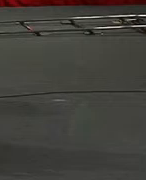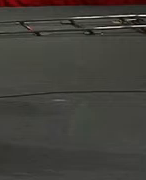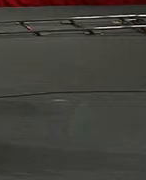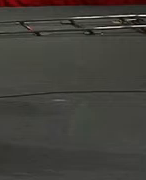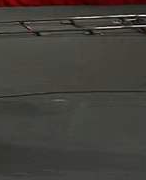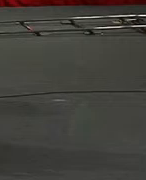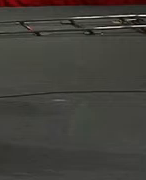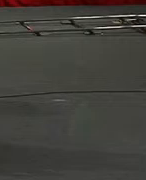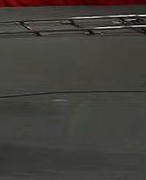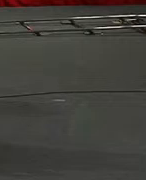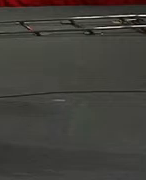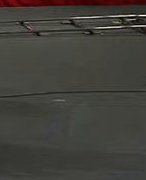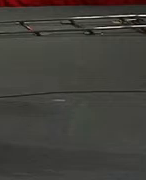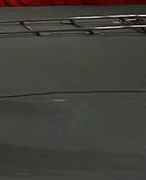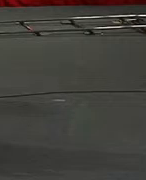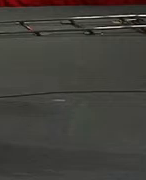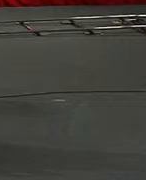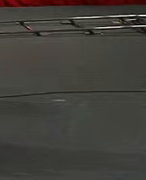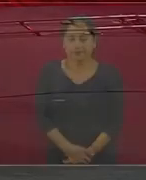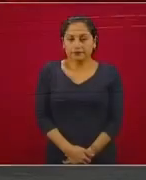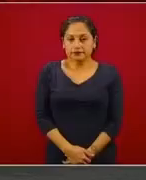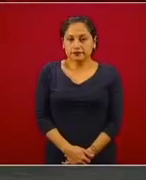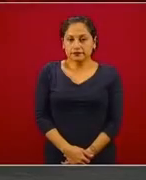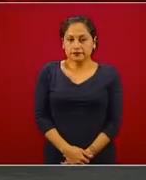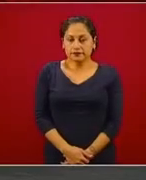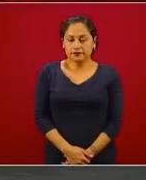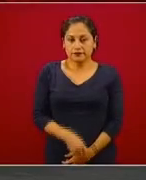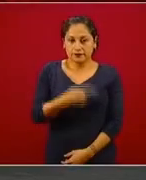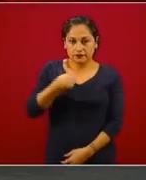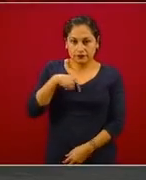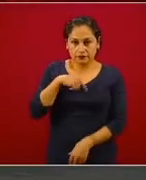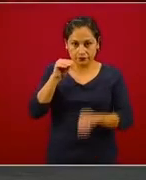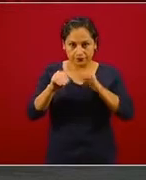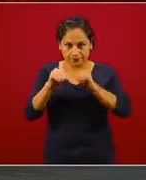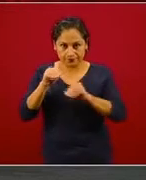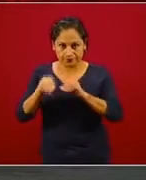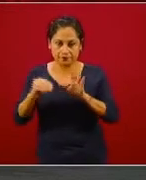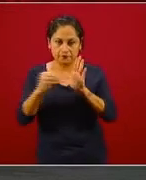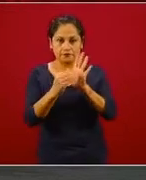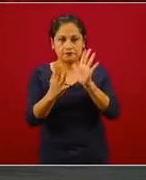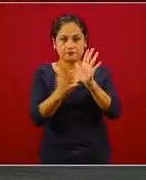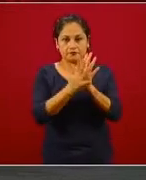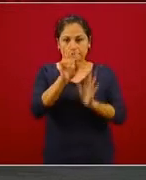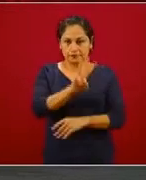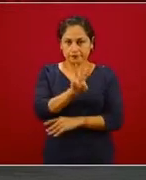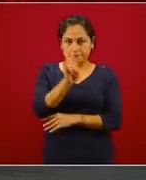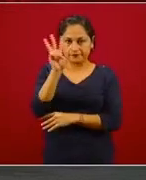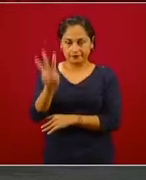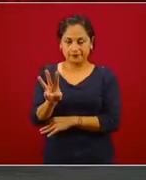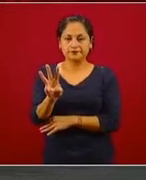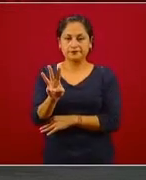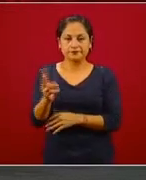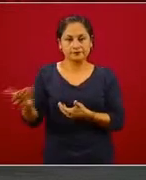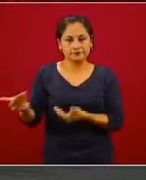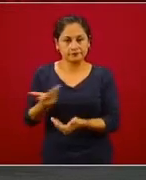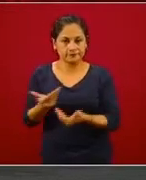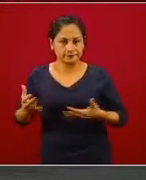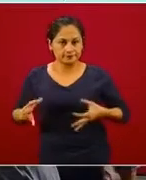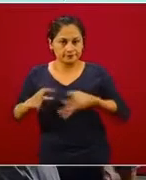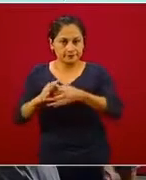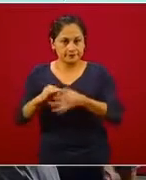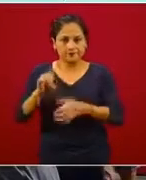So this is what we've been working on, and what we have available on our platform, along with